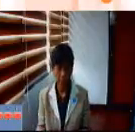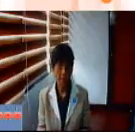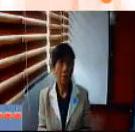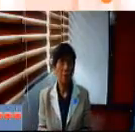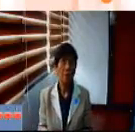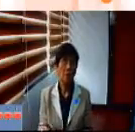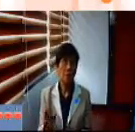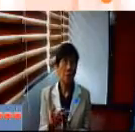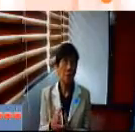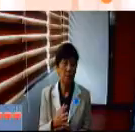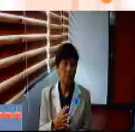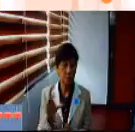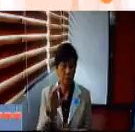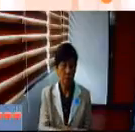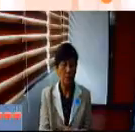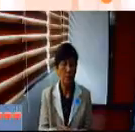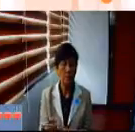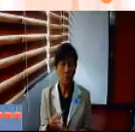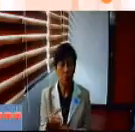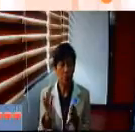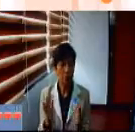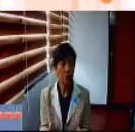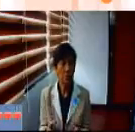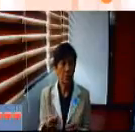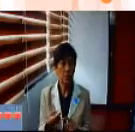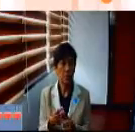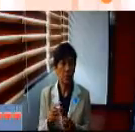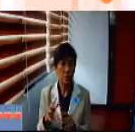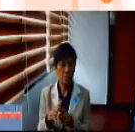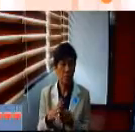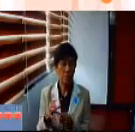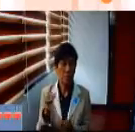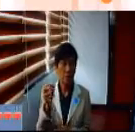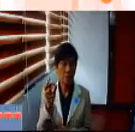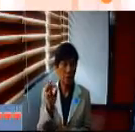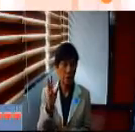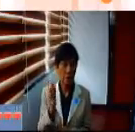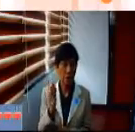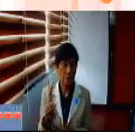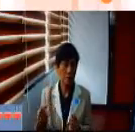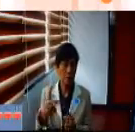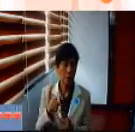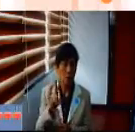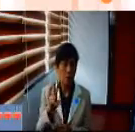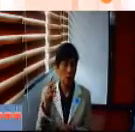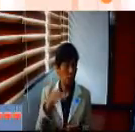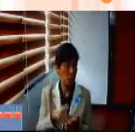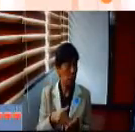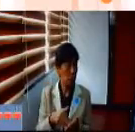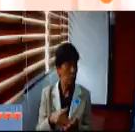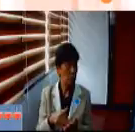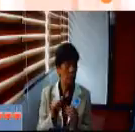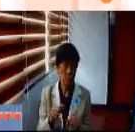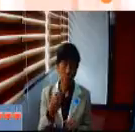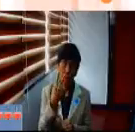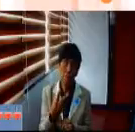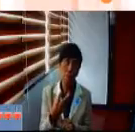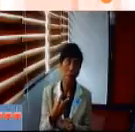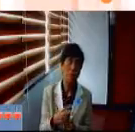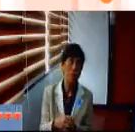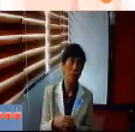ng huli ng mangingisda po. From the 1950s up to the 2000, if you can see, it's